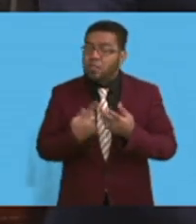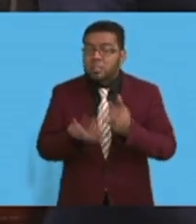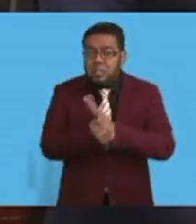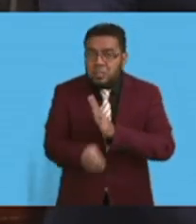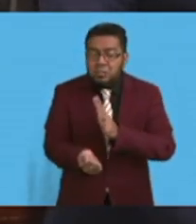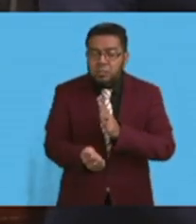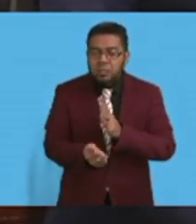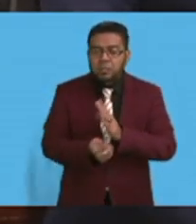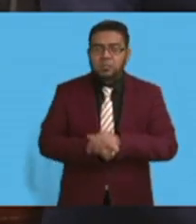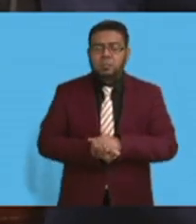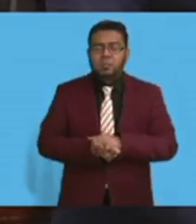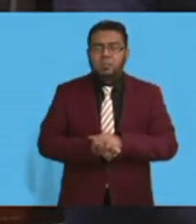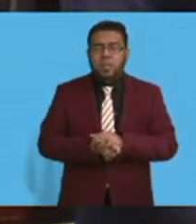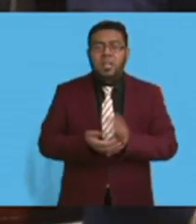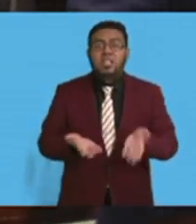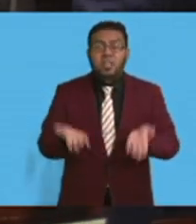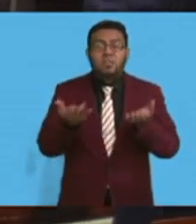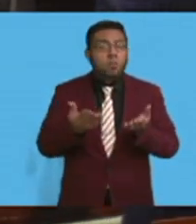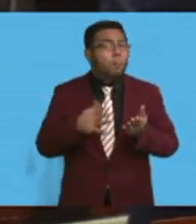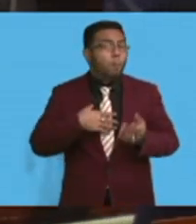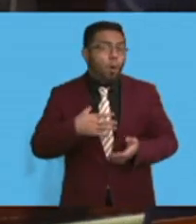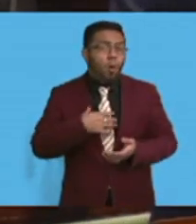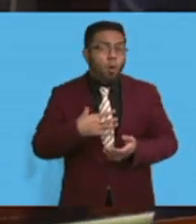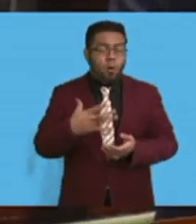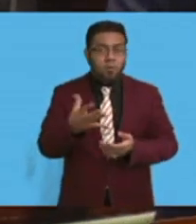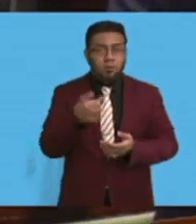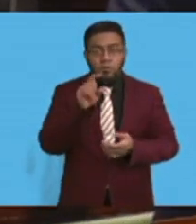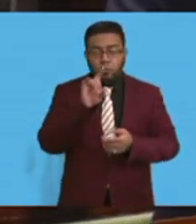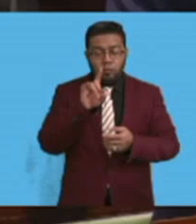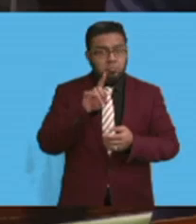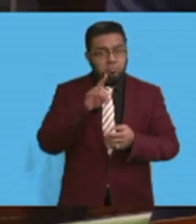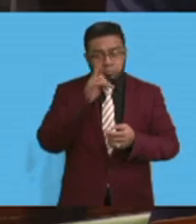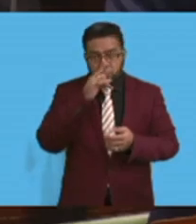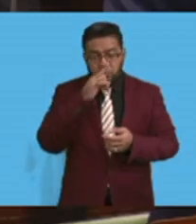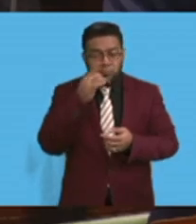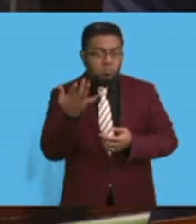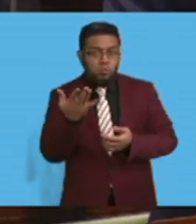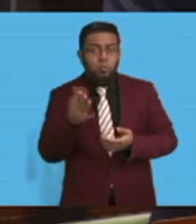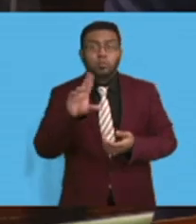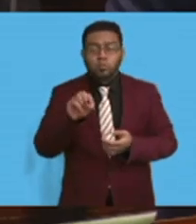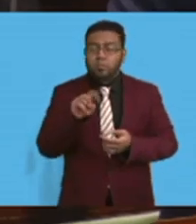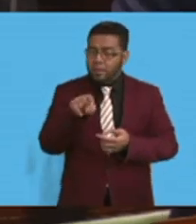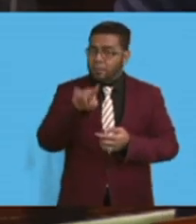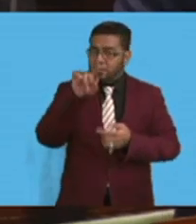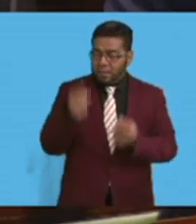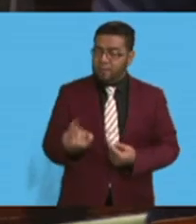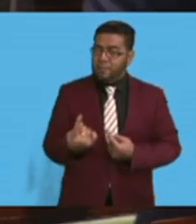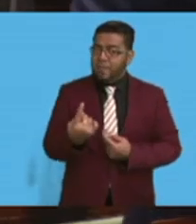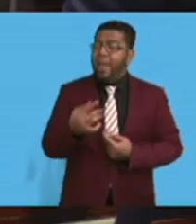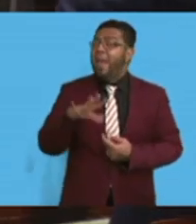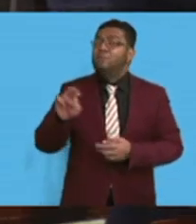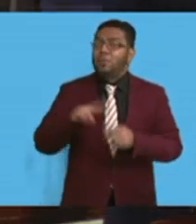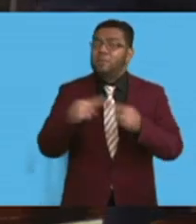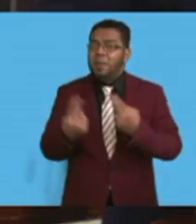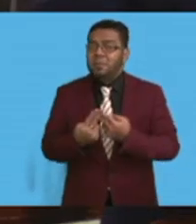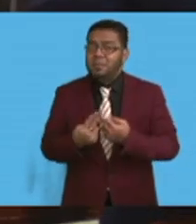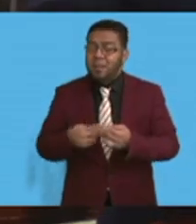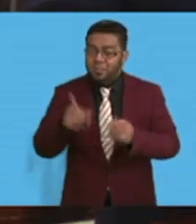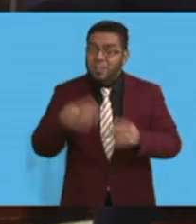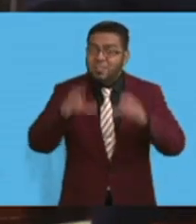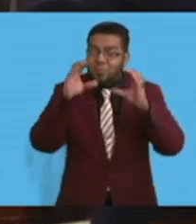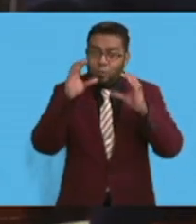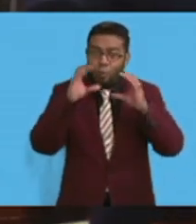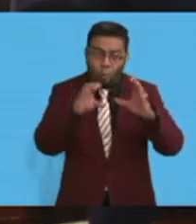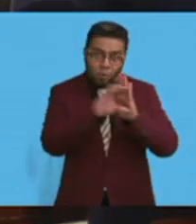skills, and give more of our people more opportunities to do well for themselves and do well by their families. These courses will be taught after hours